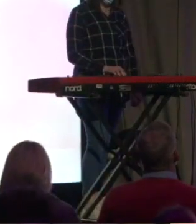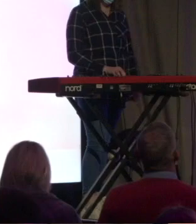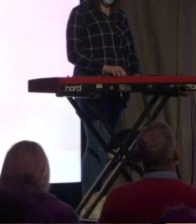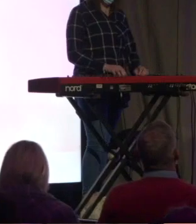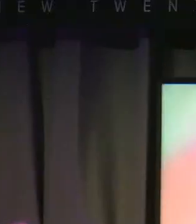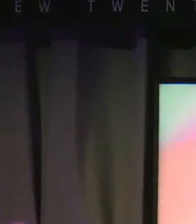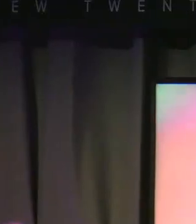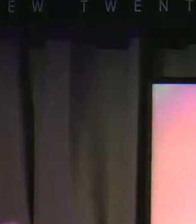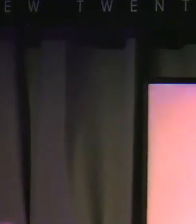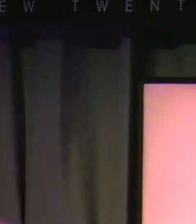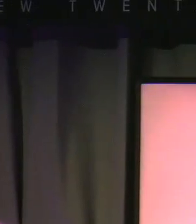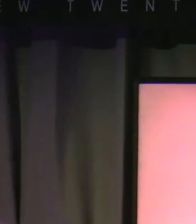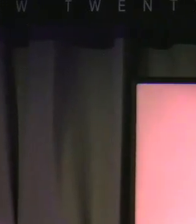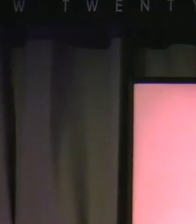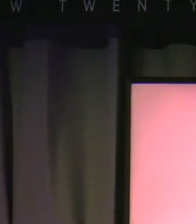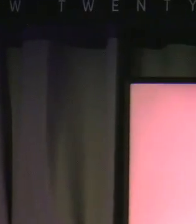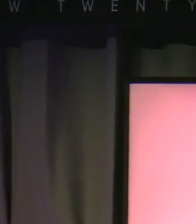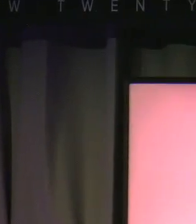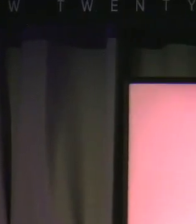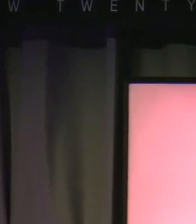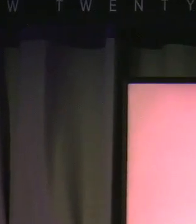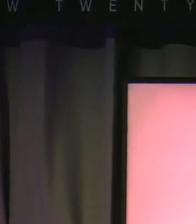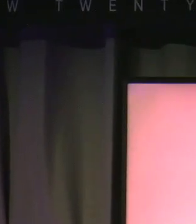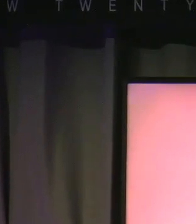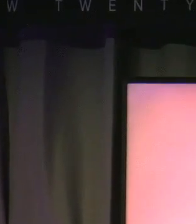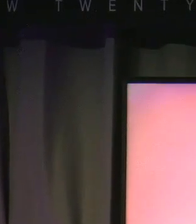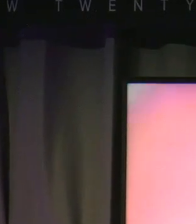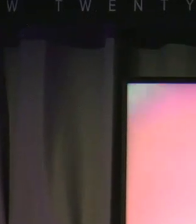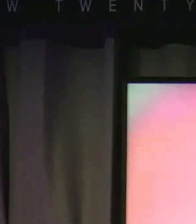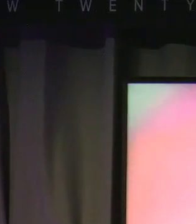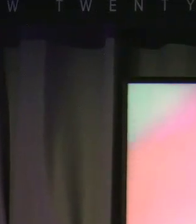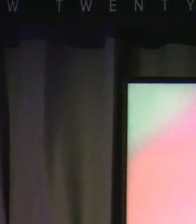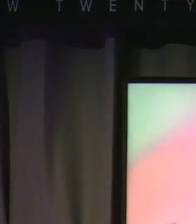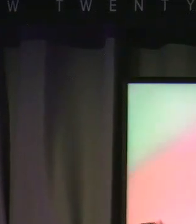This is the air I